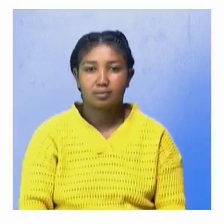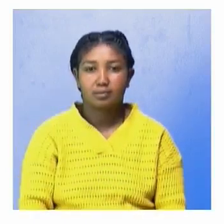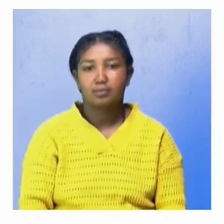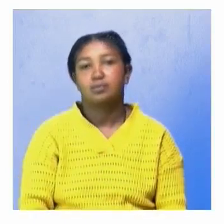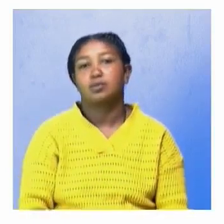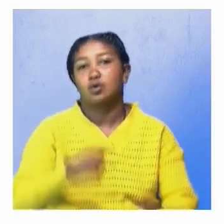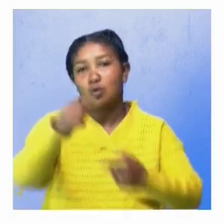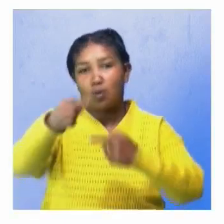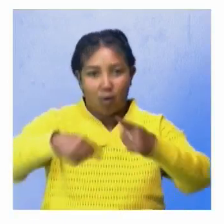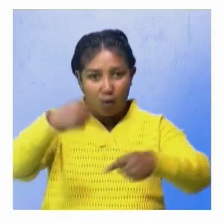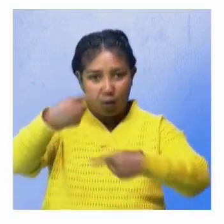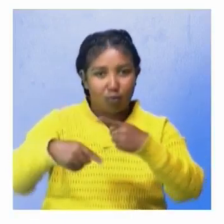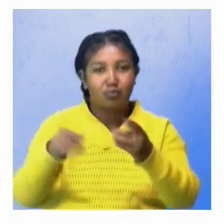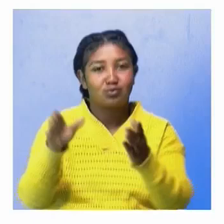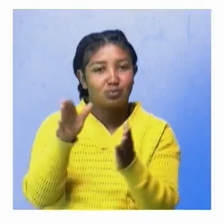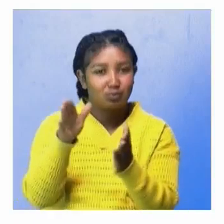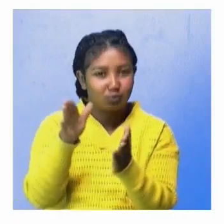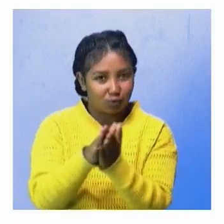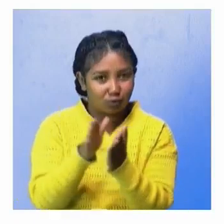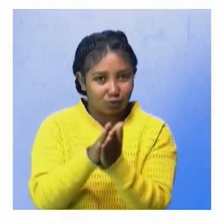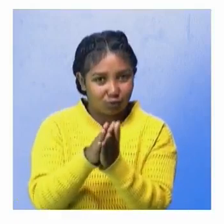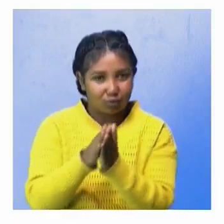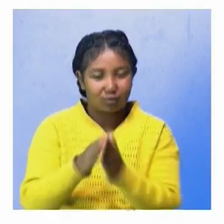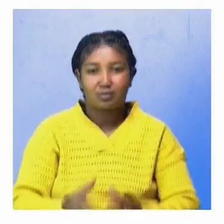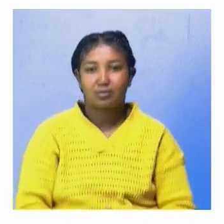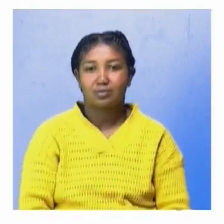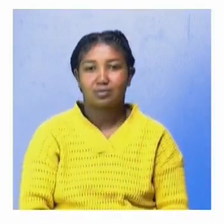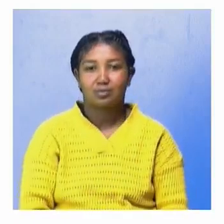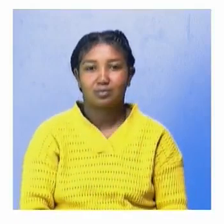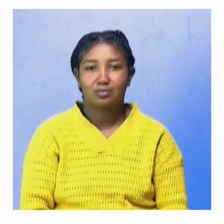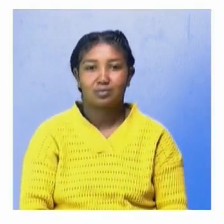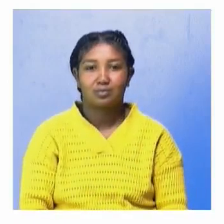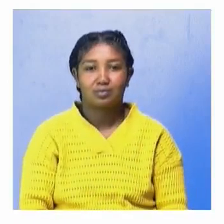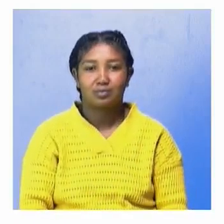go to school.